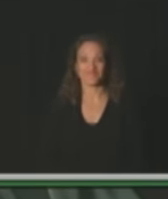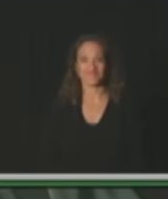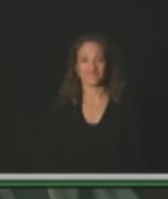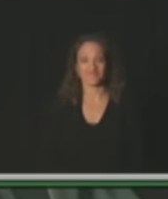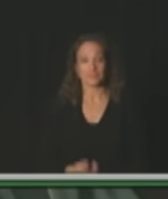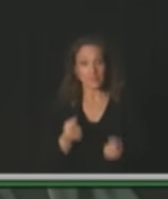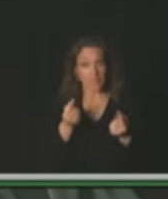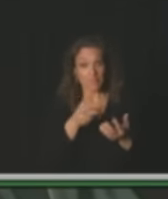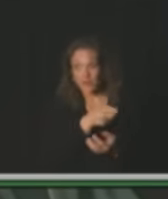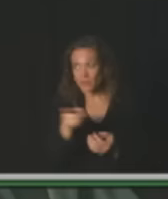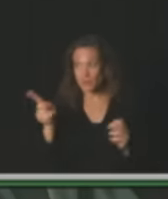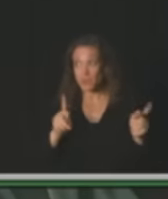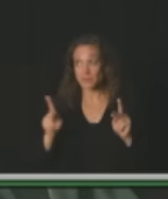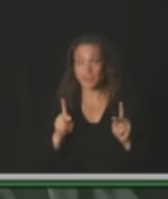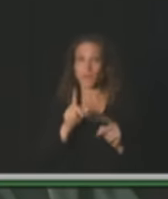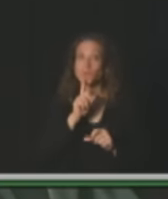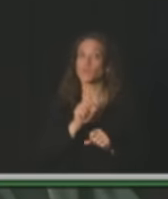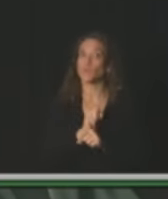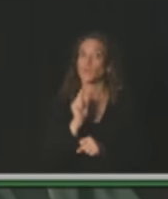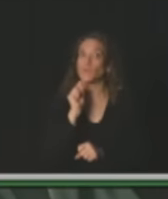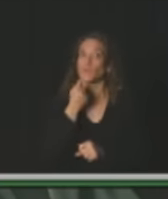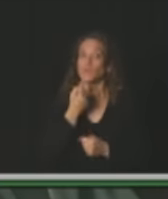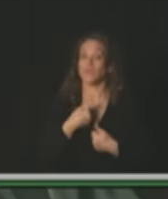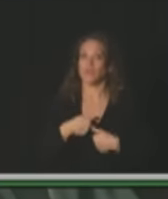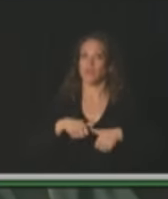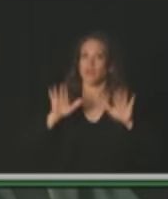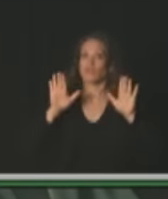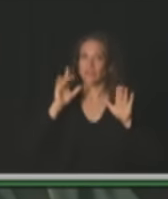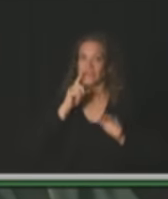Many of them had to make a great sacrifice for you.